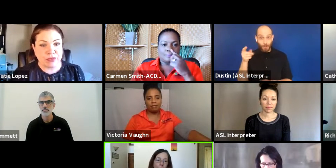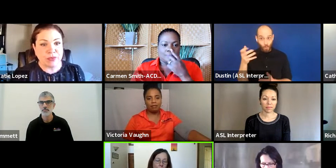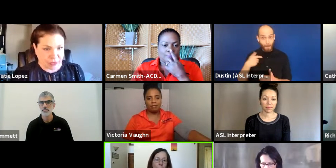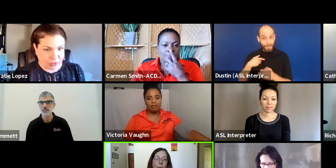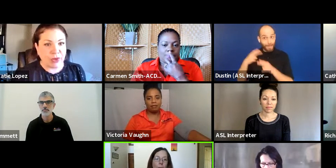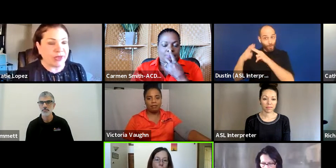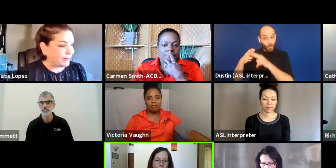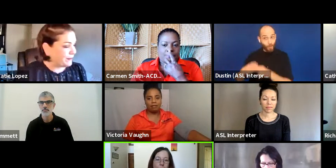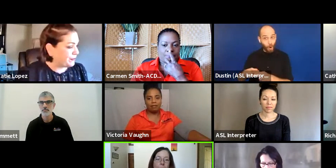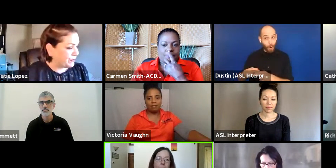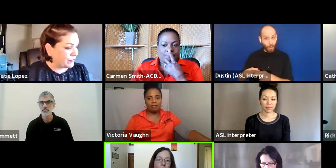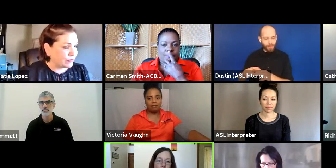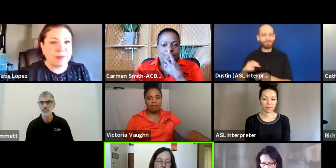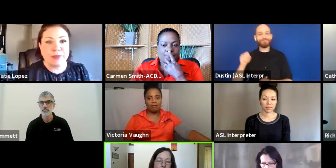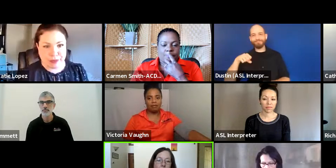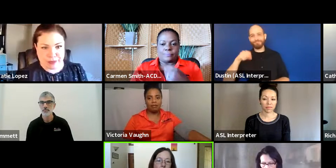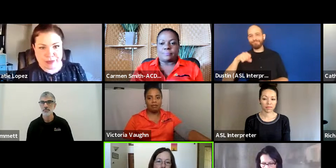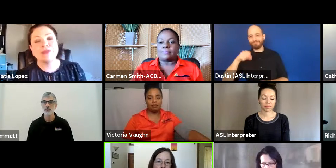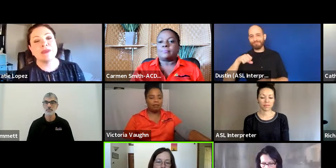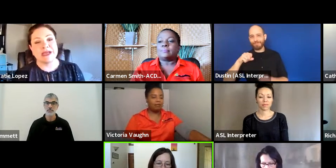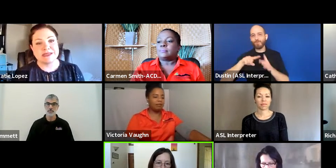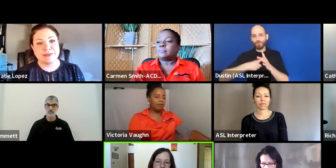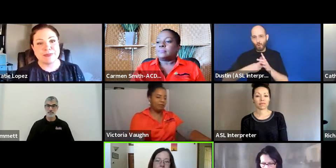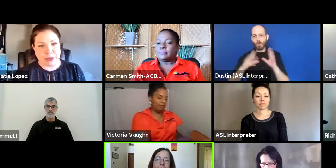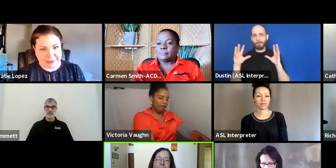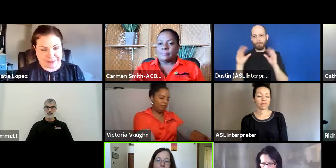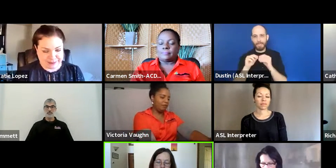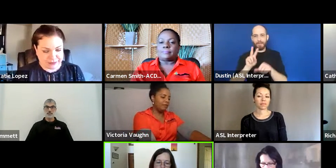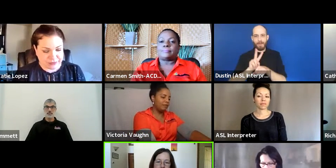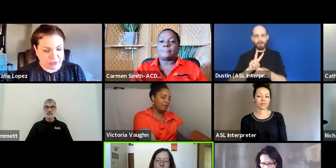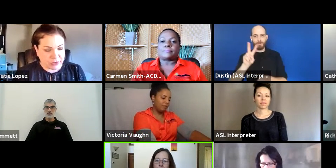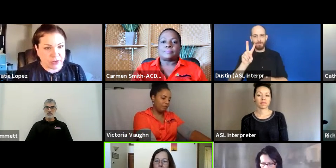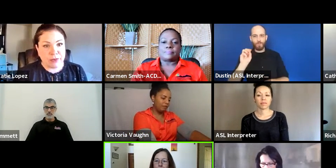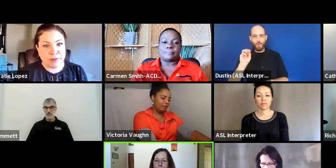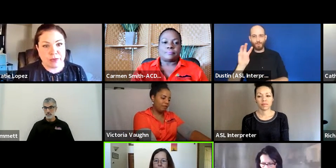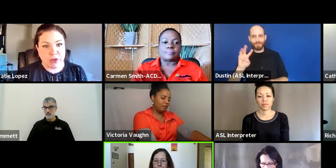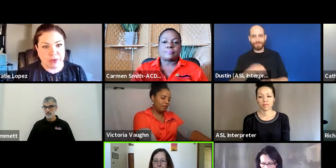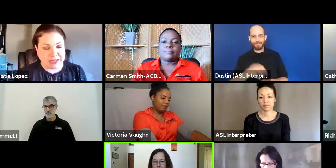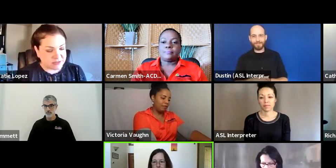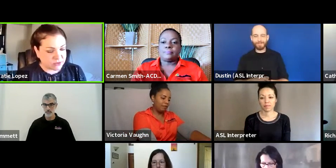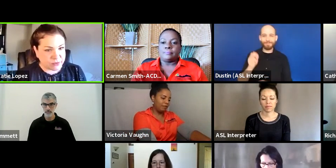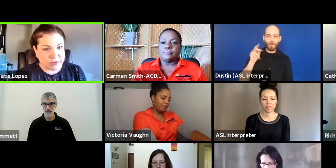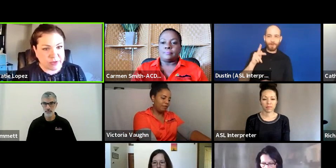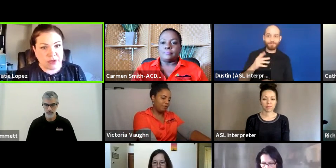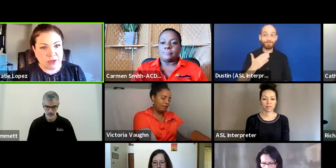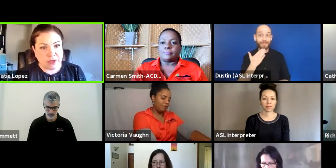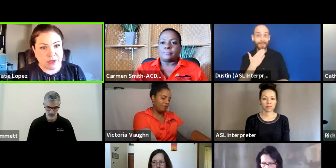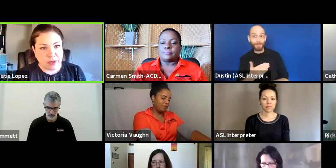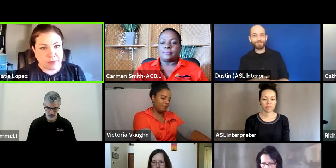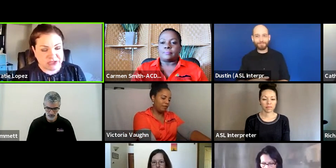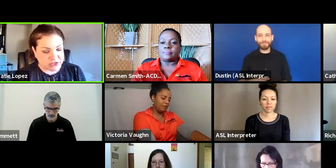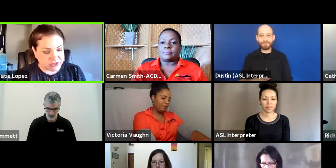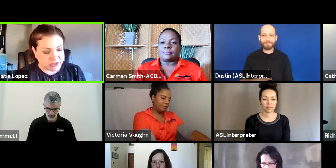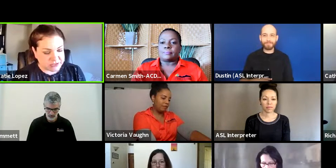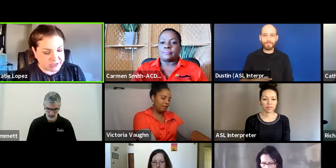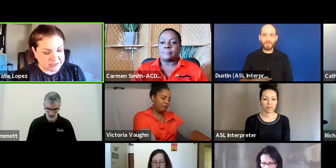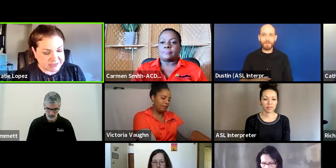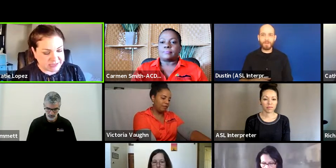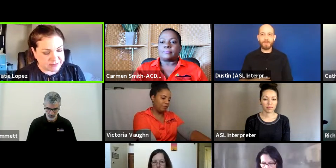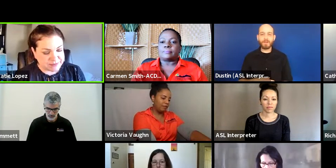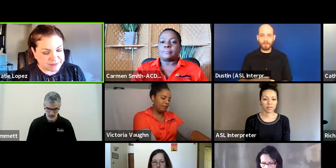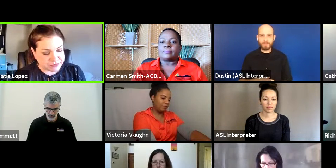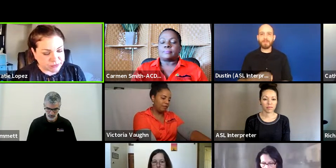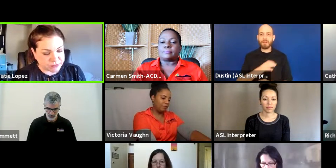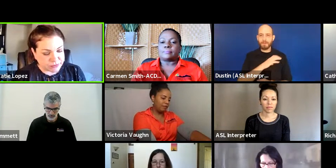Yeah, we're going to call the meeting to order at 2:06. Yeah. Okay. Thank you. Okay, so